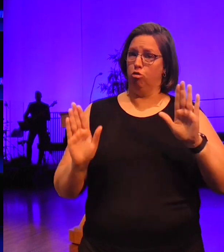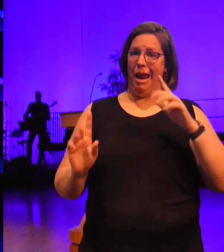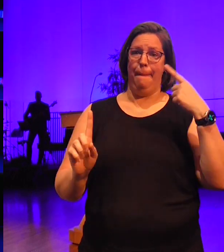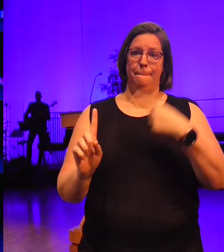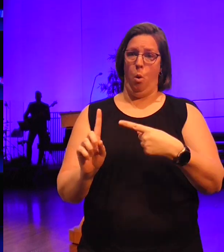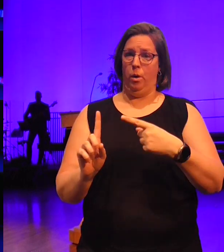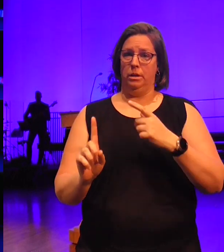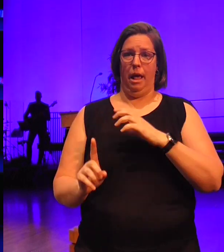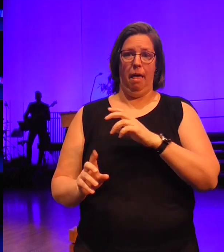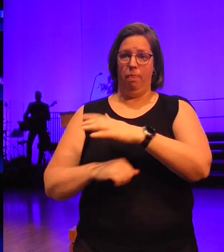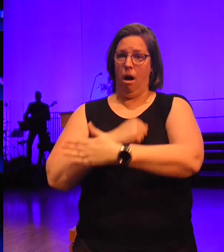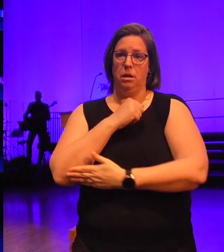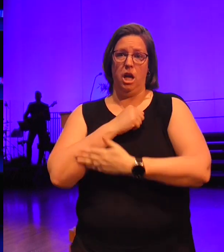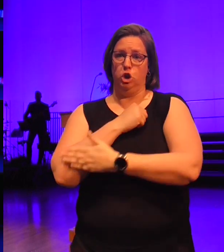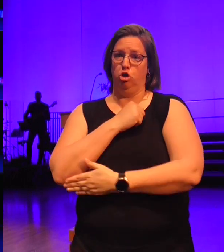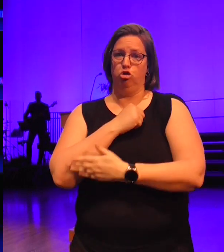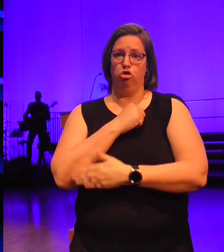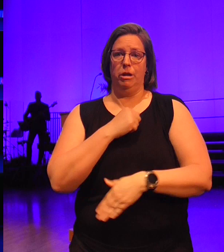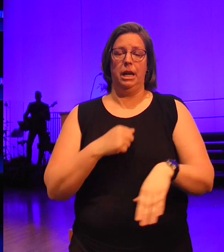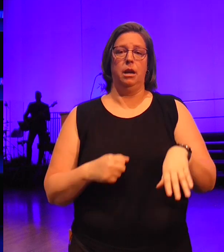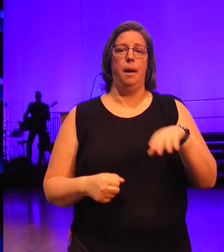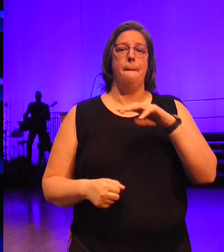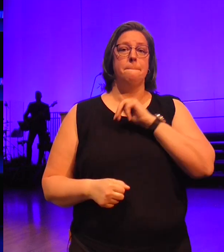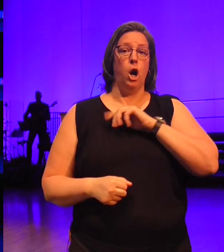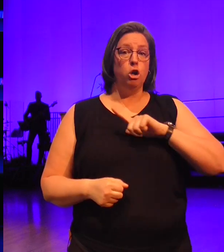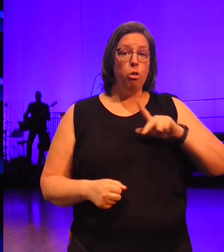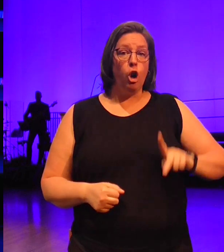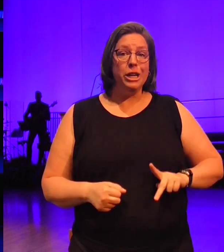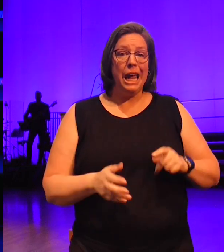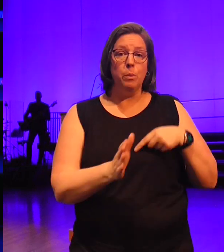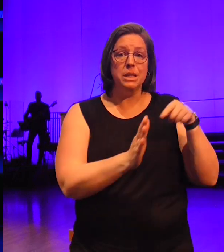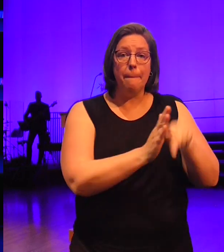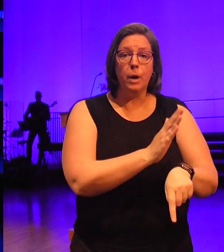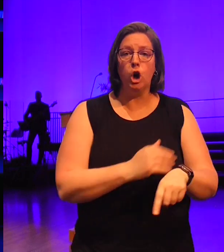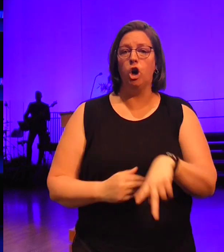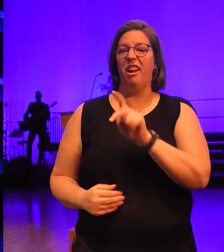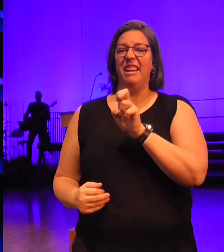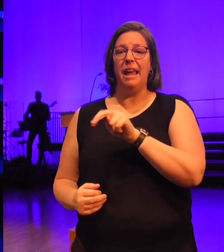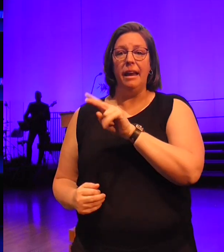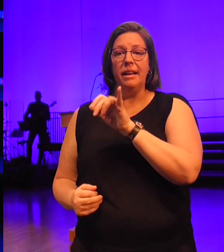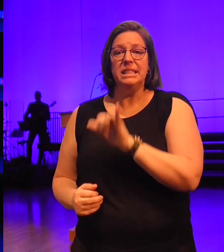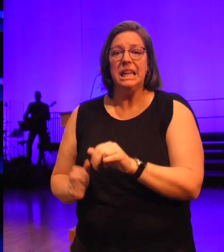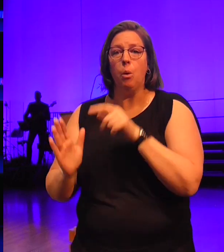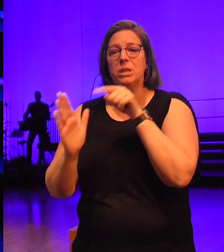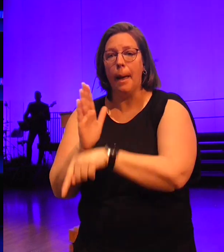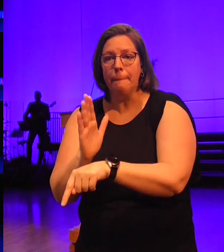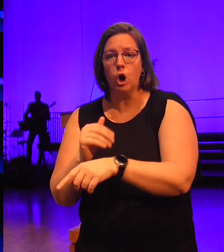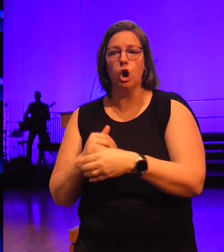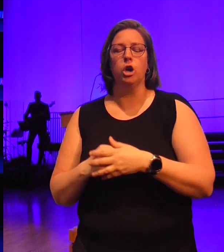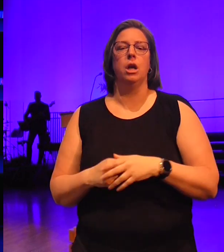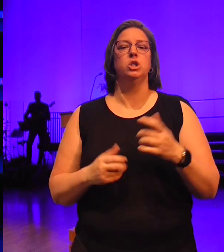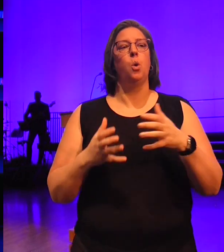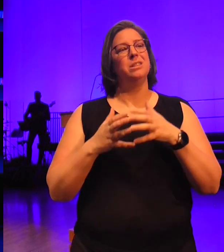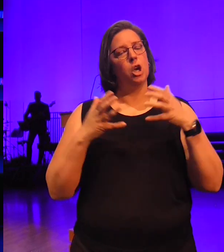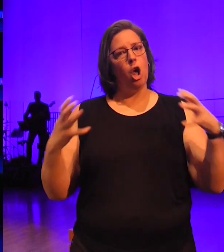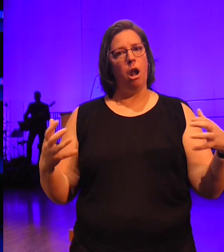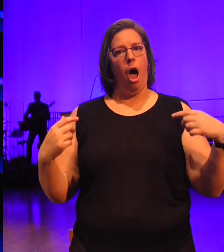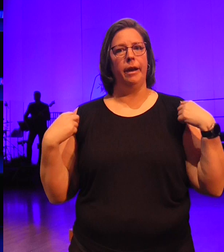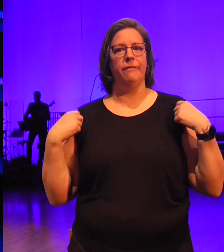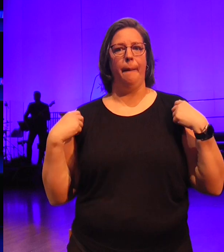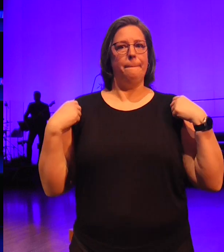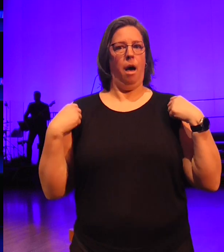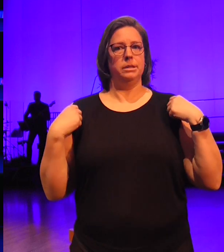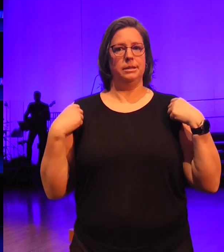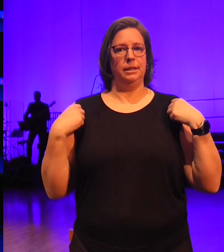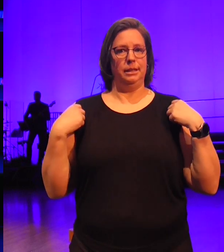murdered. Robert Kennedy had just been murdered. So it took a lot of moxie for him to choose this song that was